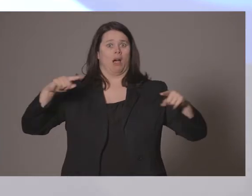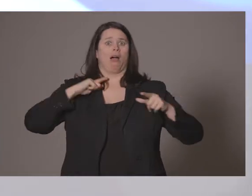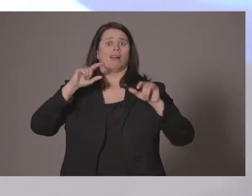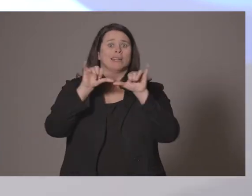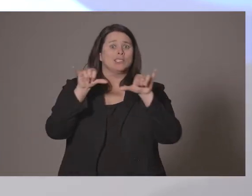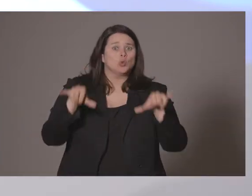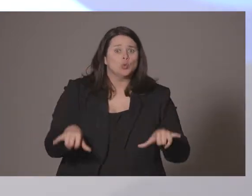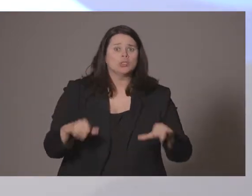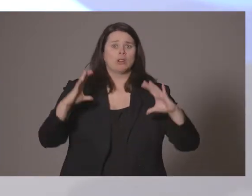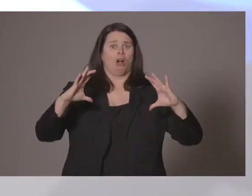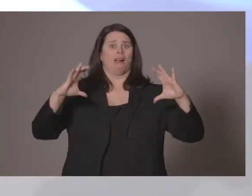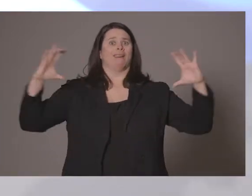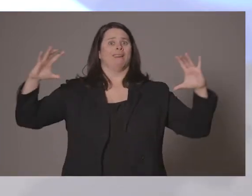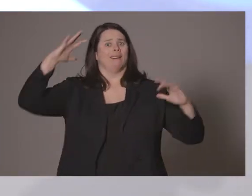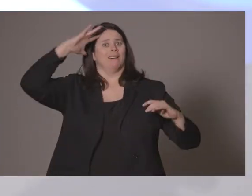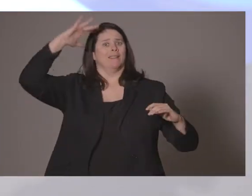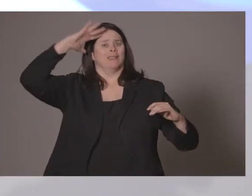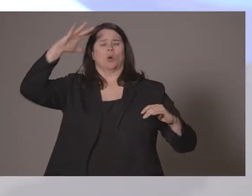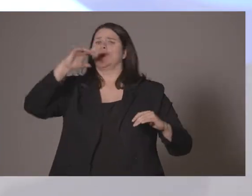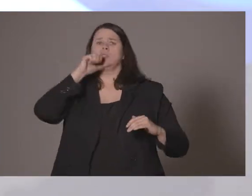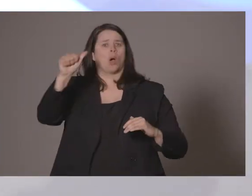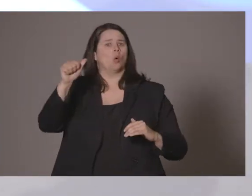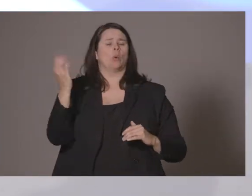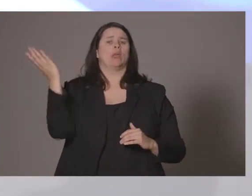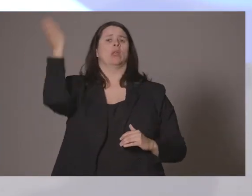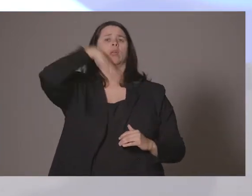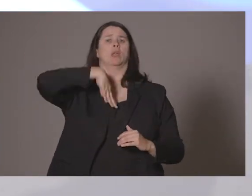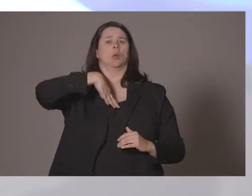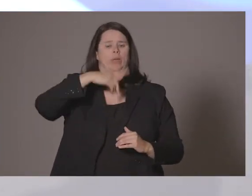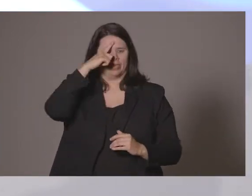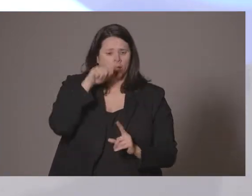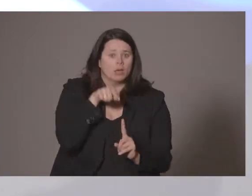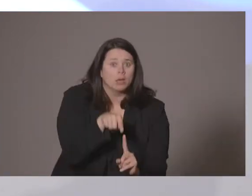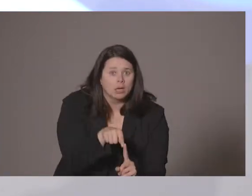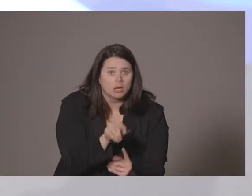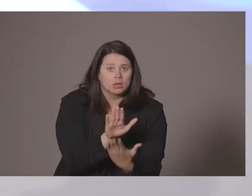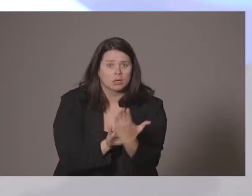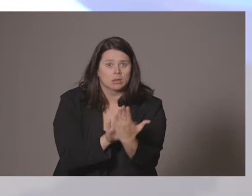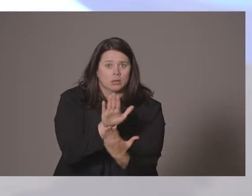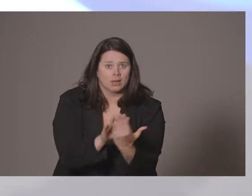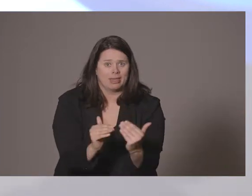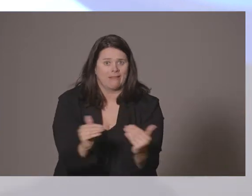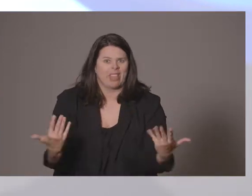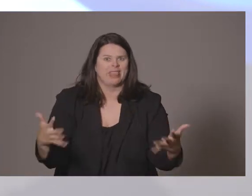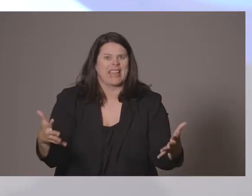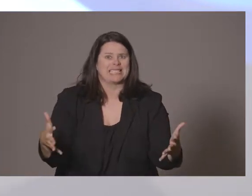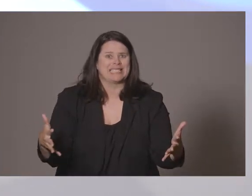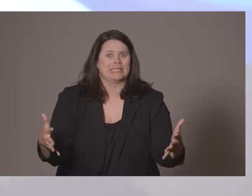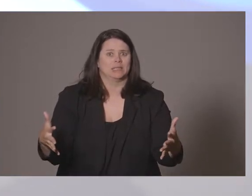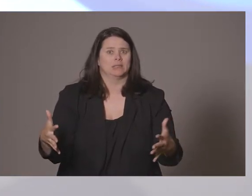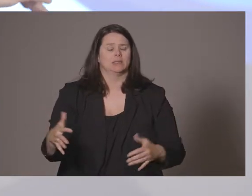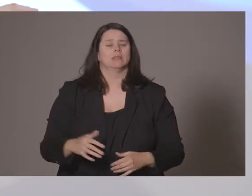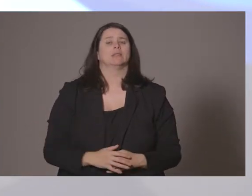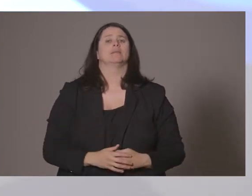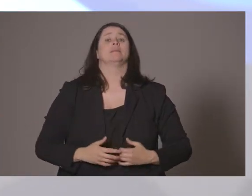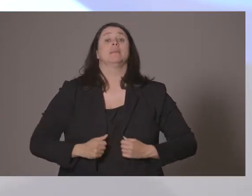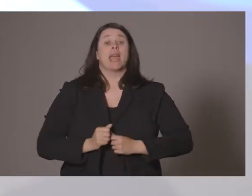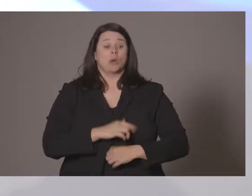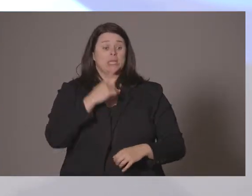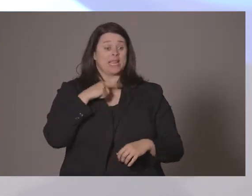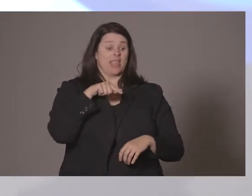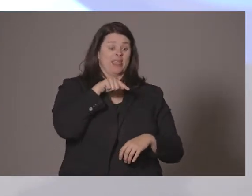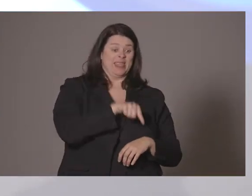other. One other thing that I would say about this is often we think about this from across difference. So I